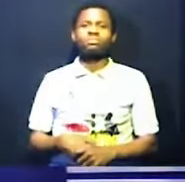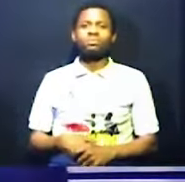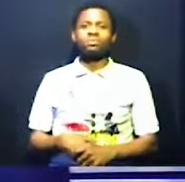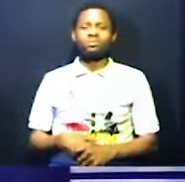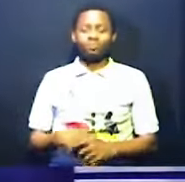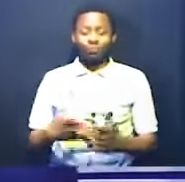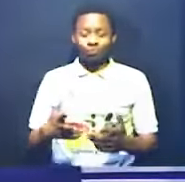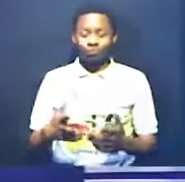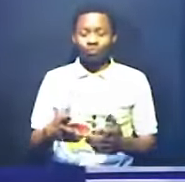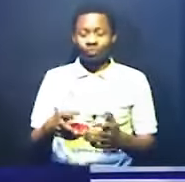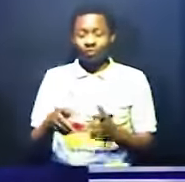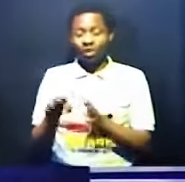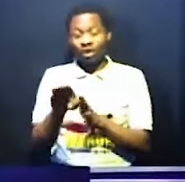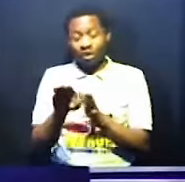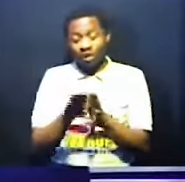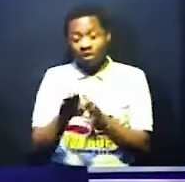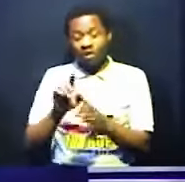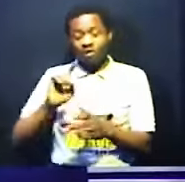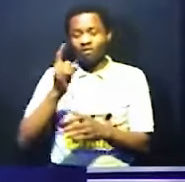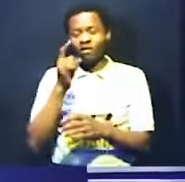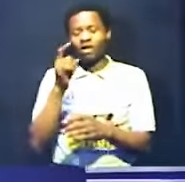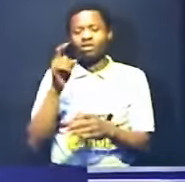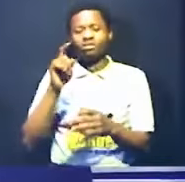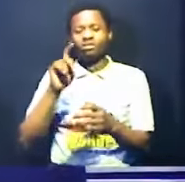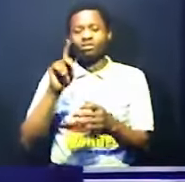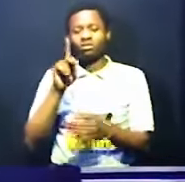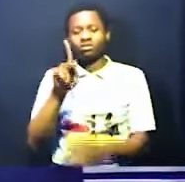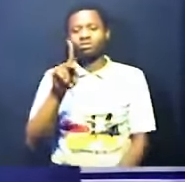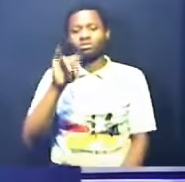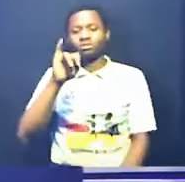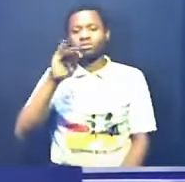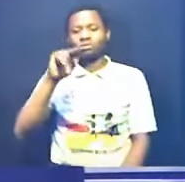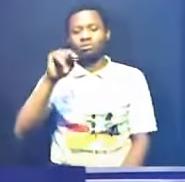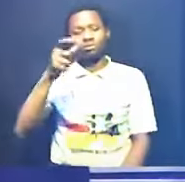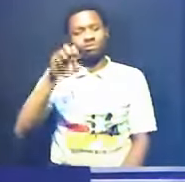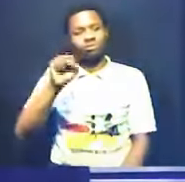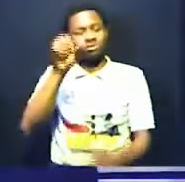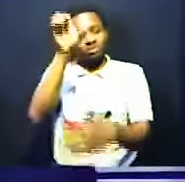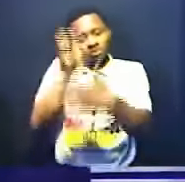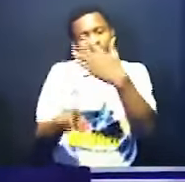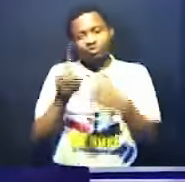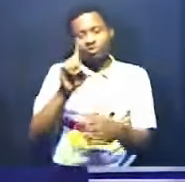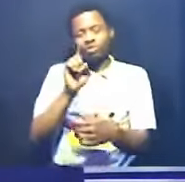verse 11, 1 Kings 1:11. Timumi yan share in yumu dubakuno.